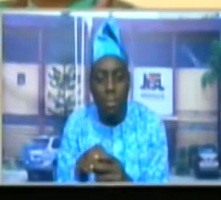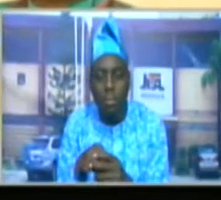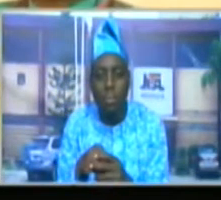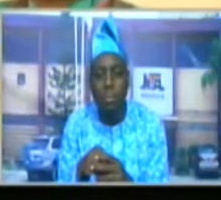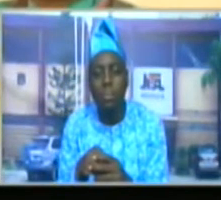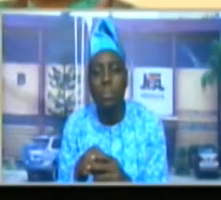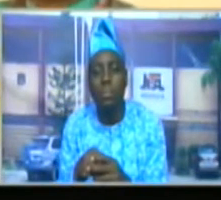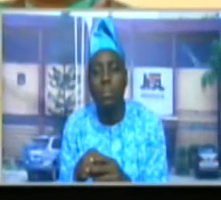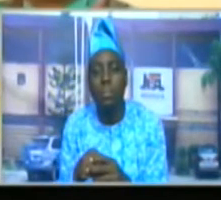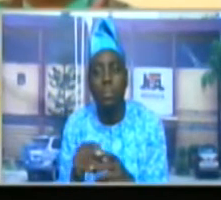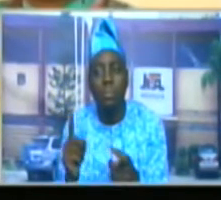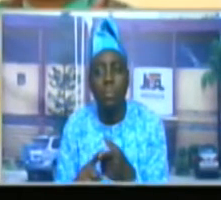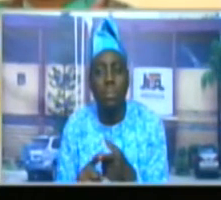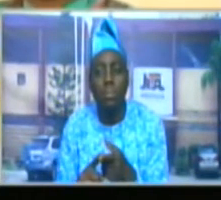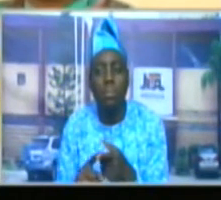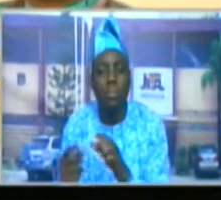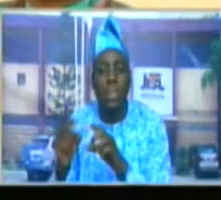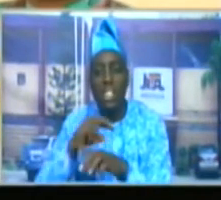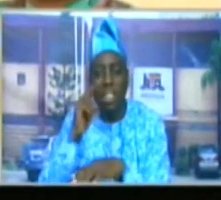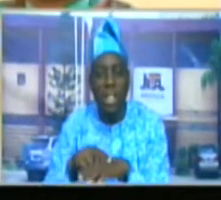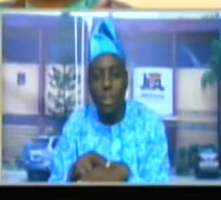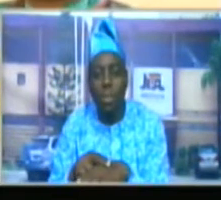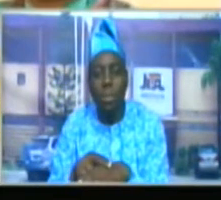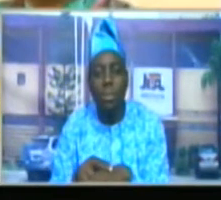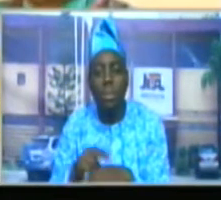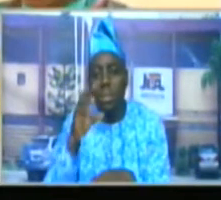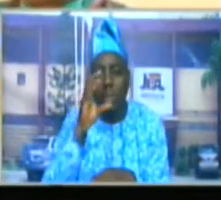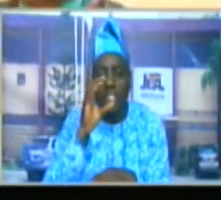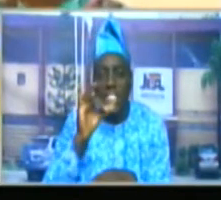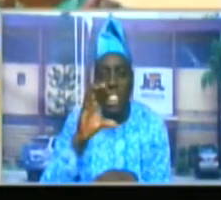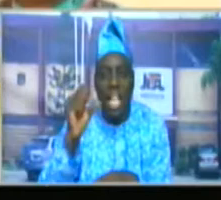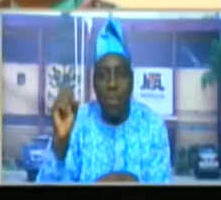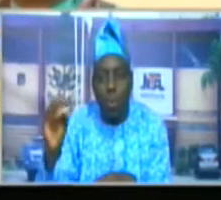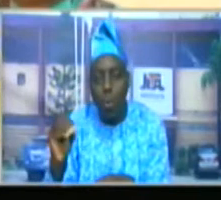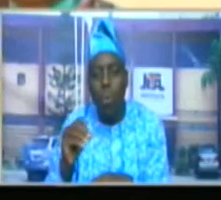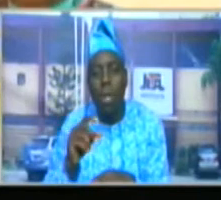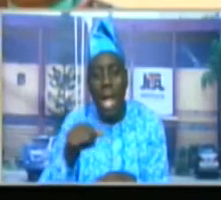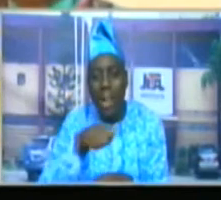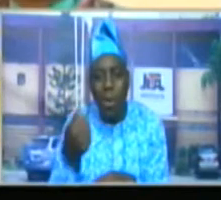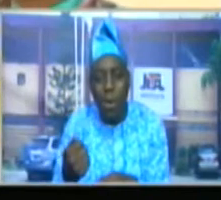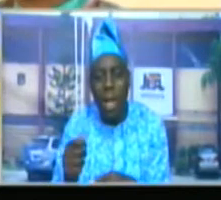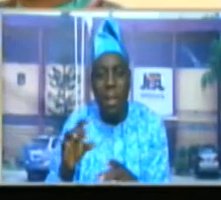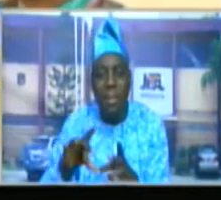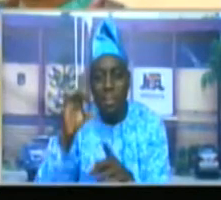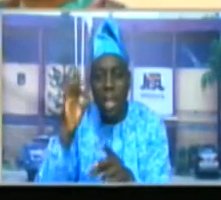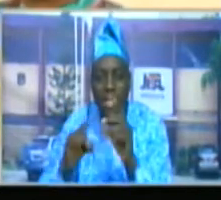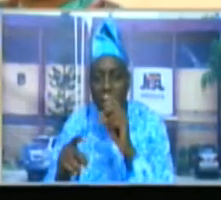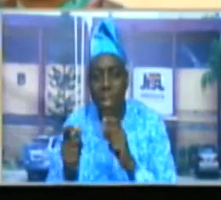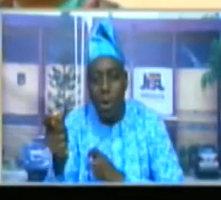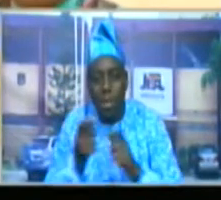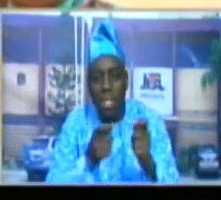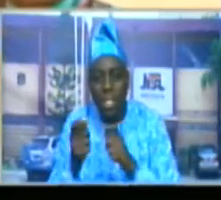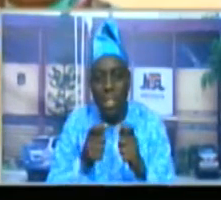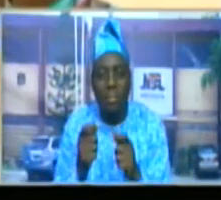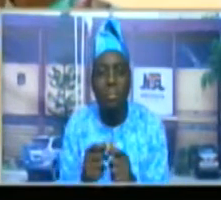include tripartite government coordination, industry, CSOs, and academics in defining and coordinating the